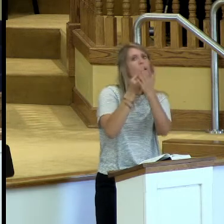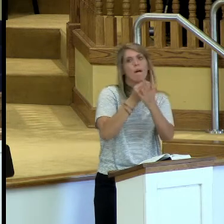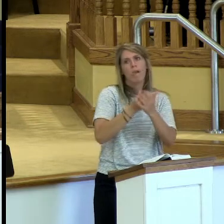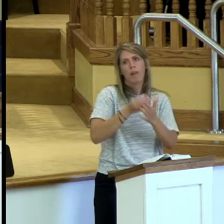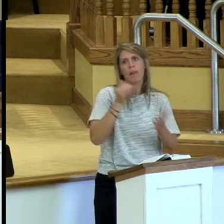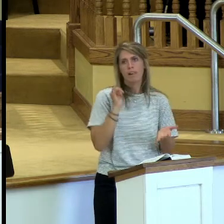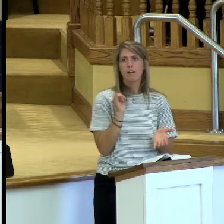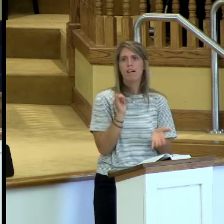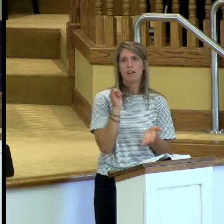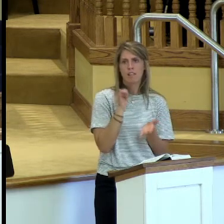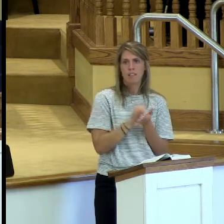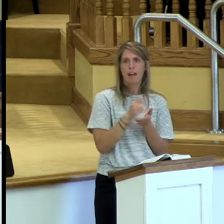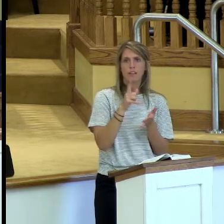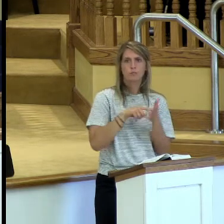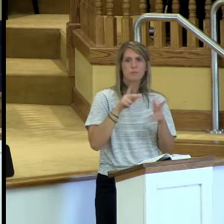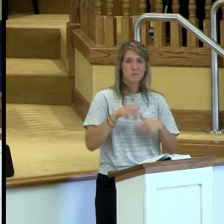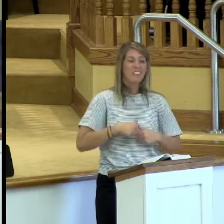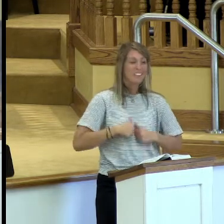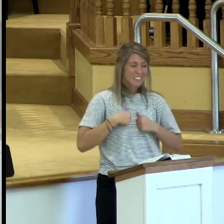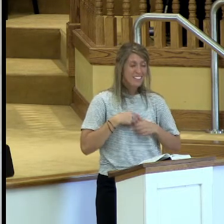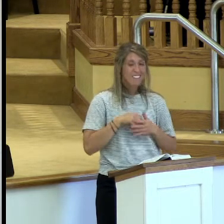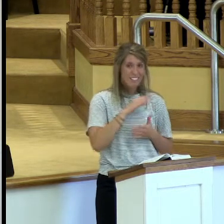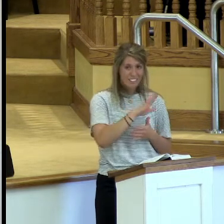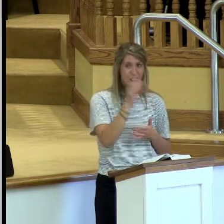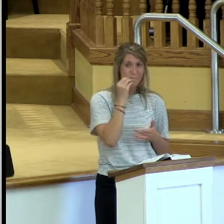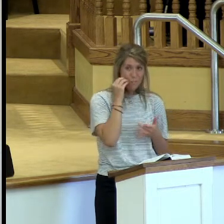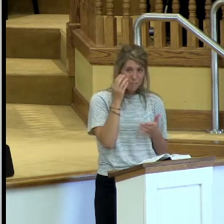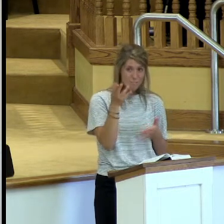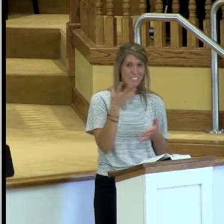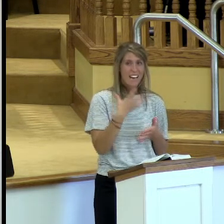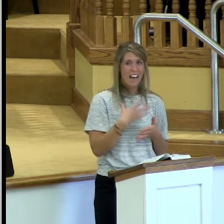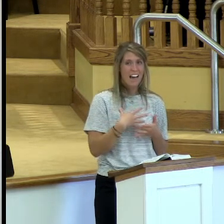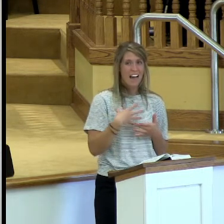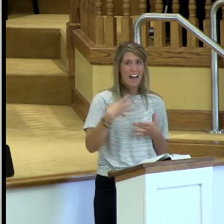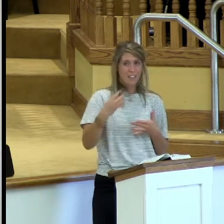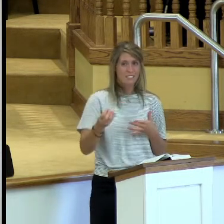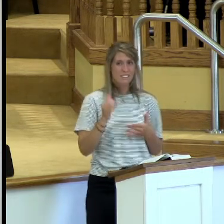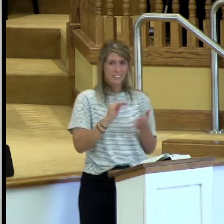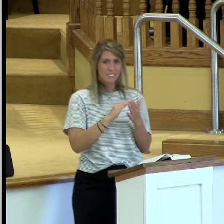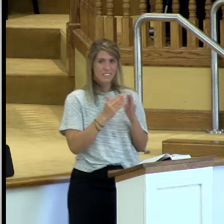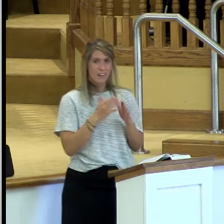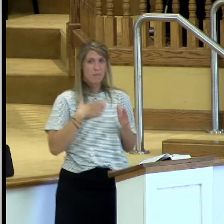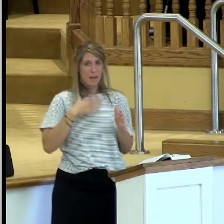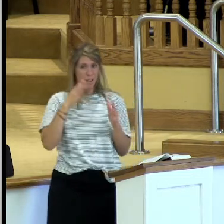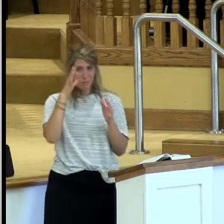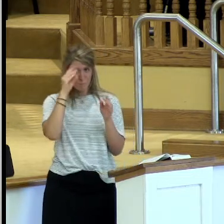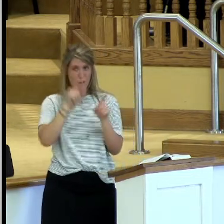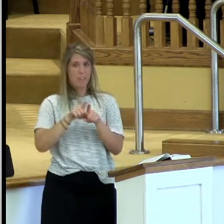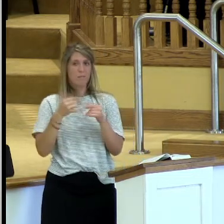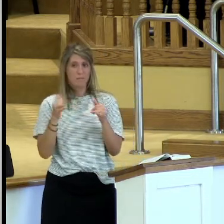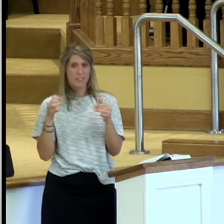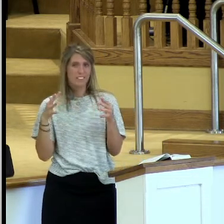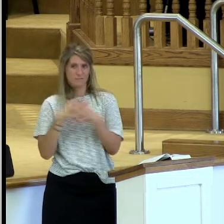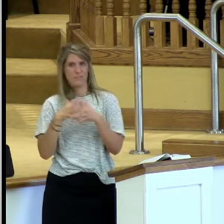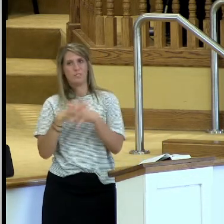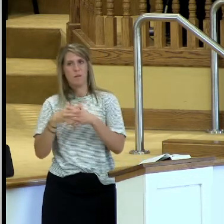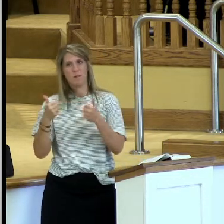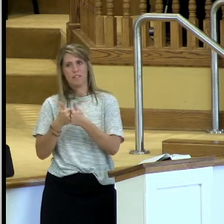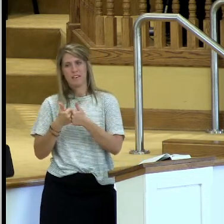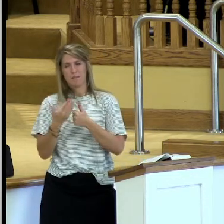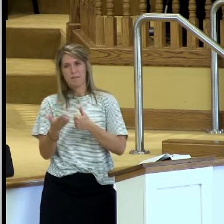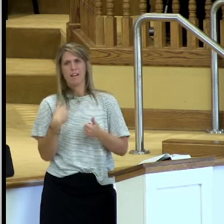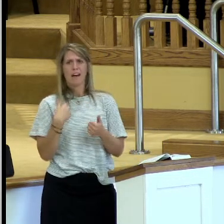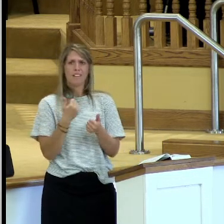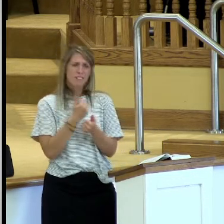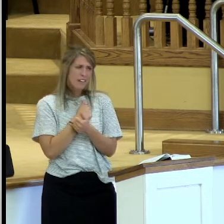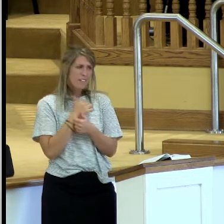That right there is what people live in. The outskirts of Cloudcroft. My brother played his state football game there. And